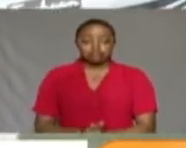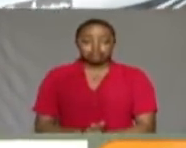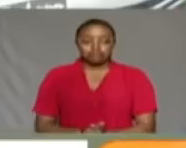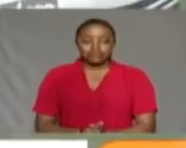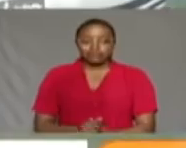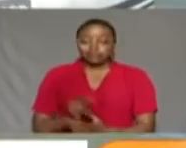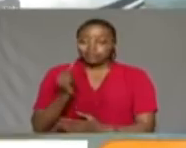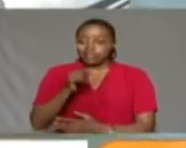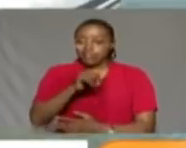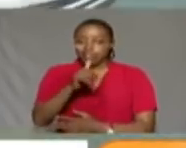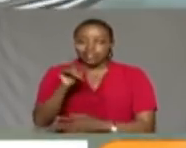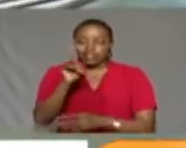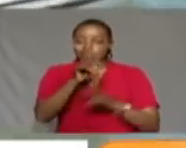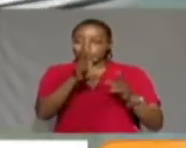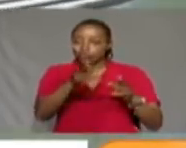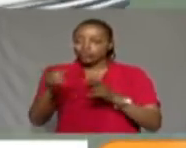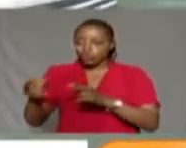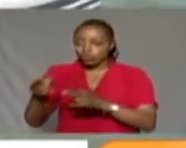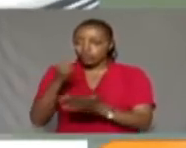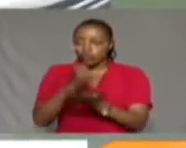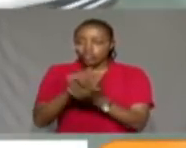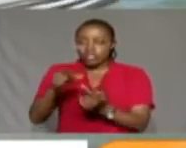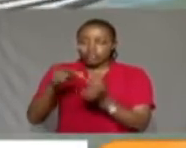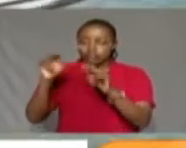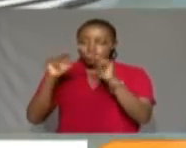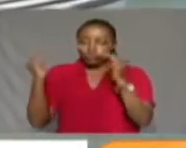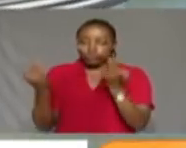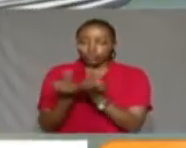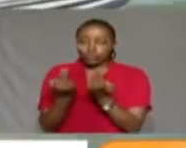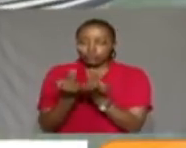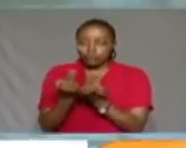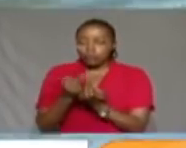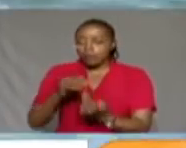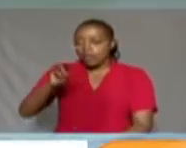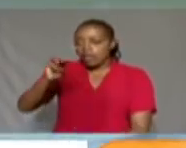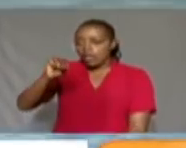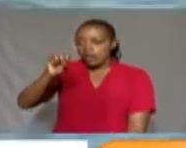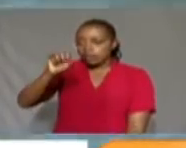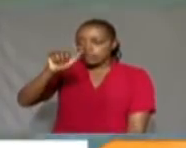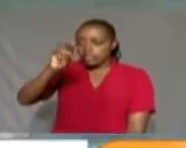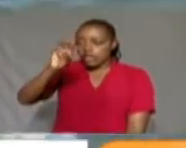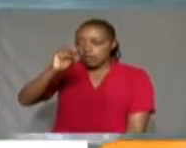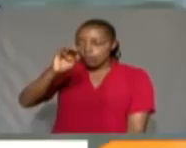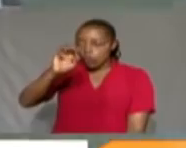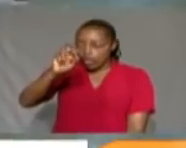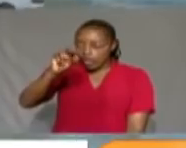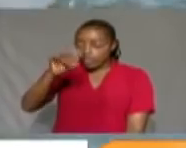It's just another day in the office for the special unit stationed in Mtongwe, Kwale County.